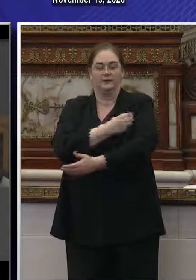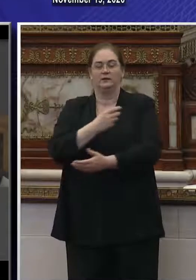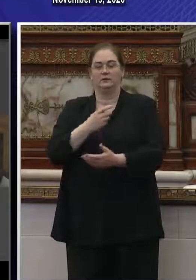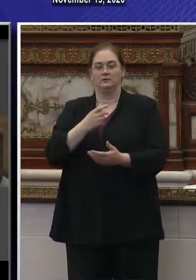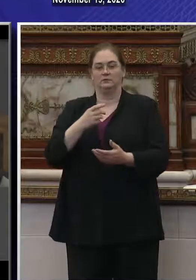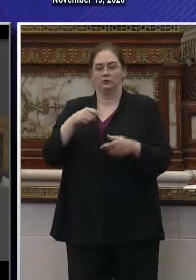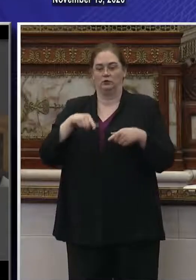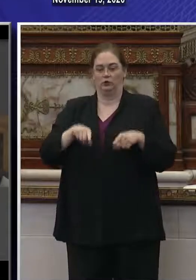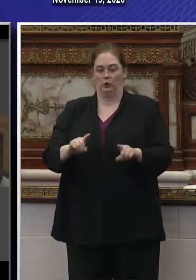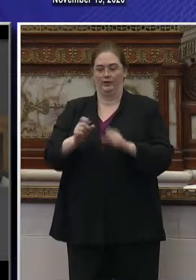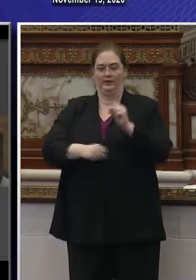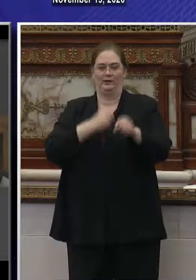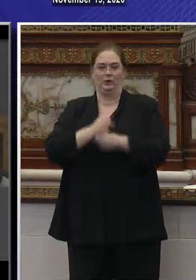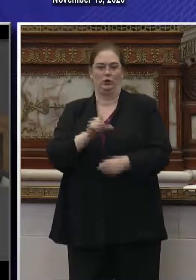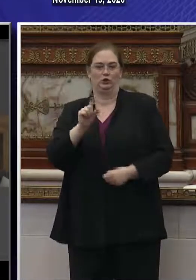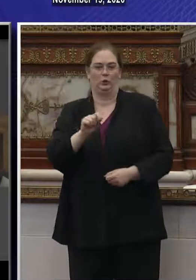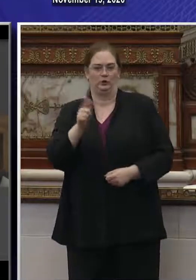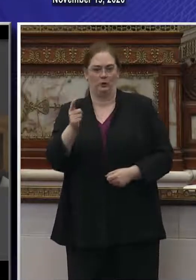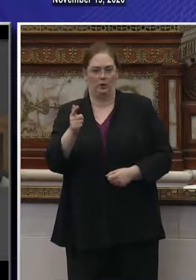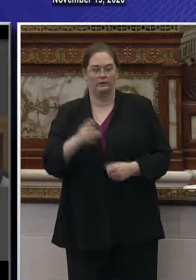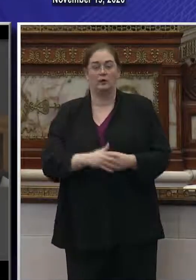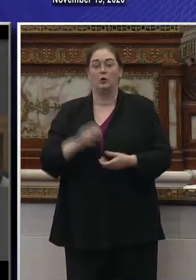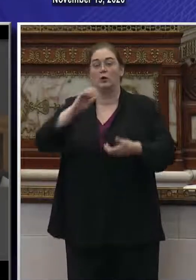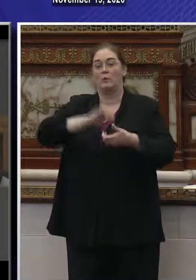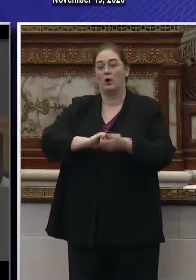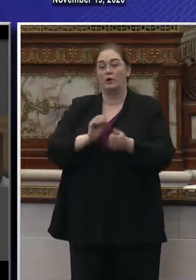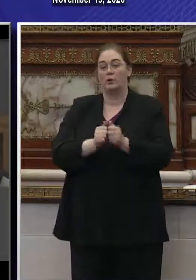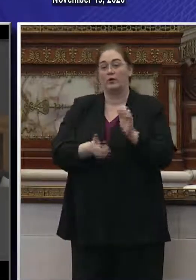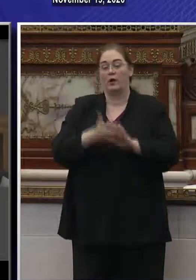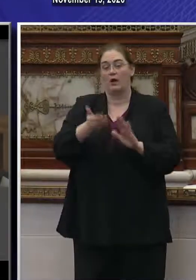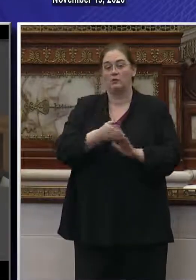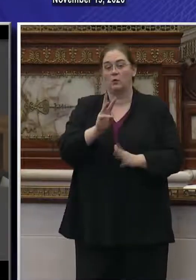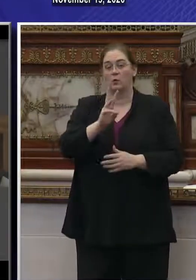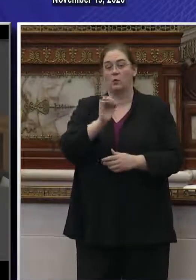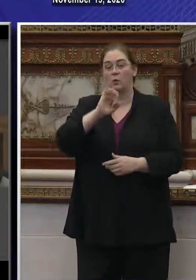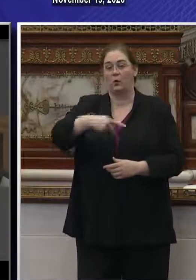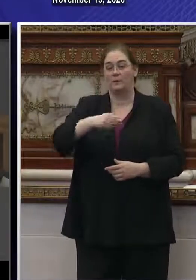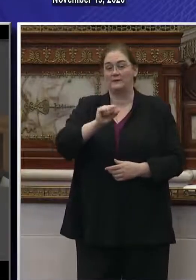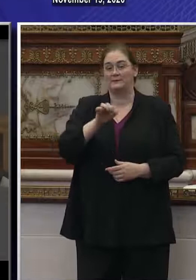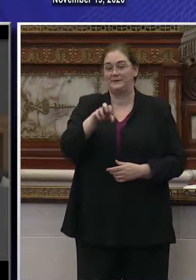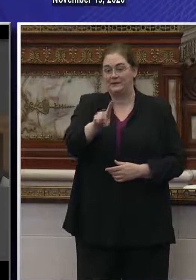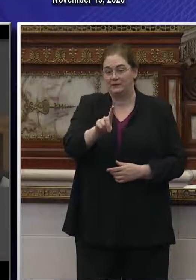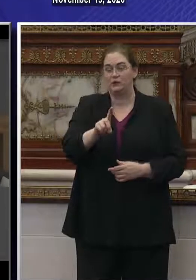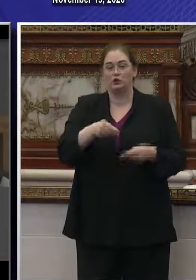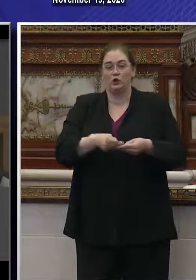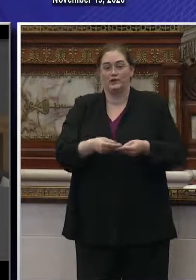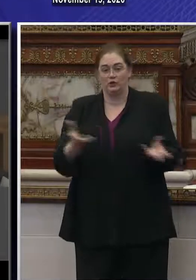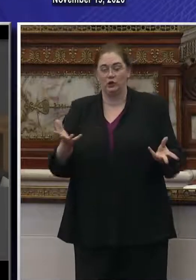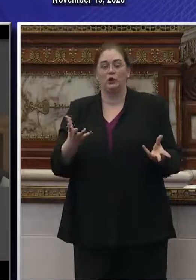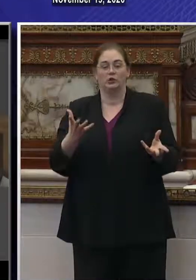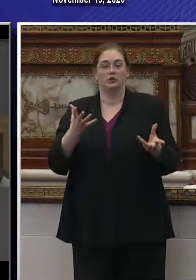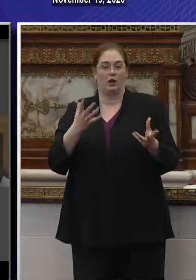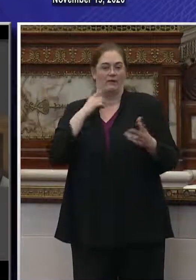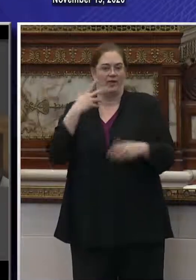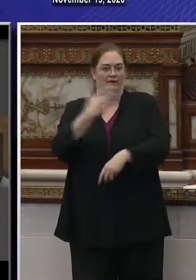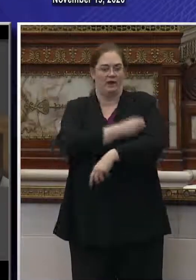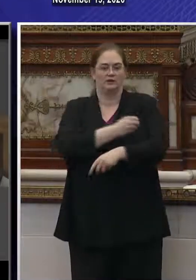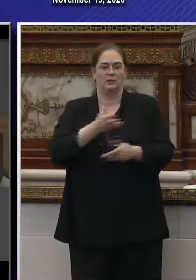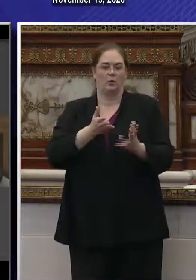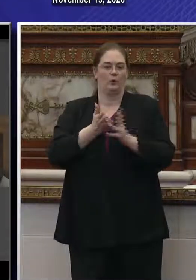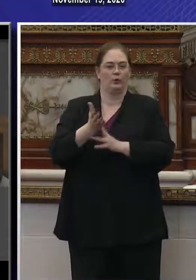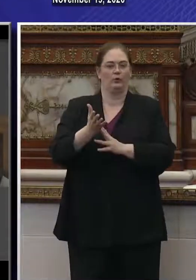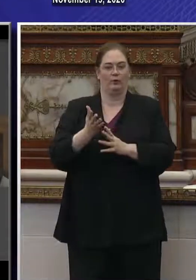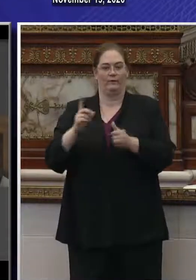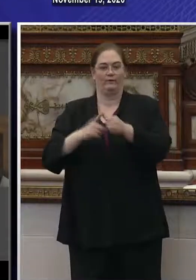in 2021. We're partnering with Operation Warp Speed, so the distribution of the vaccine would flow through the